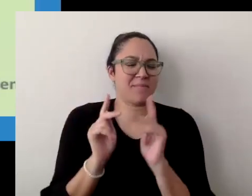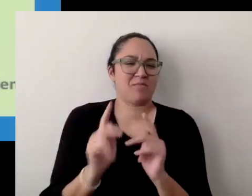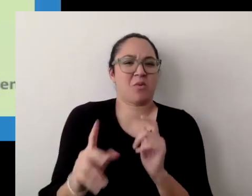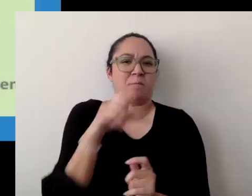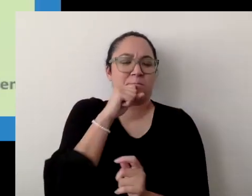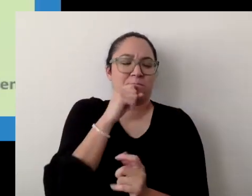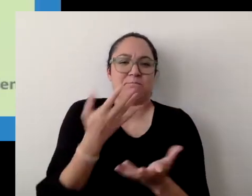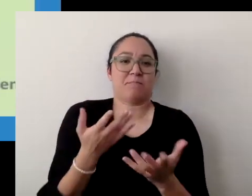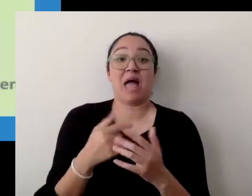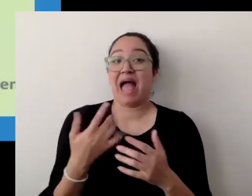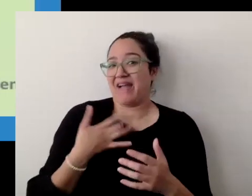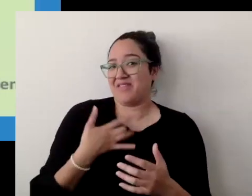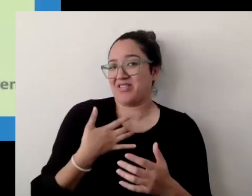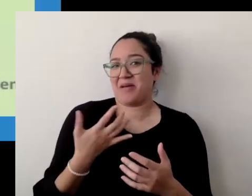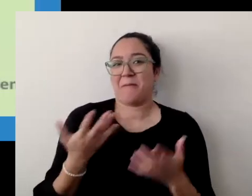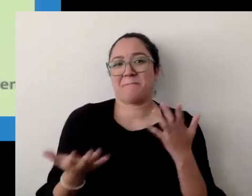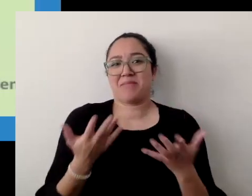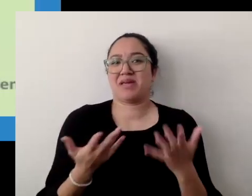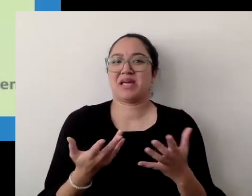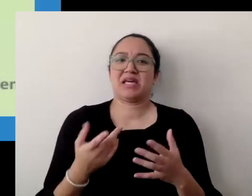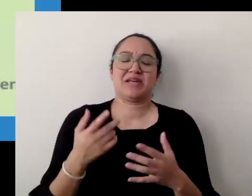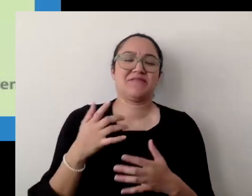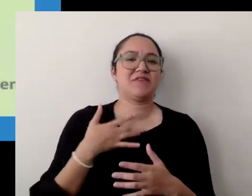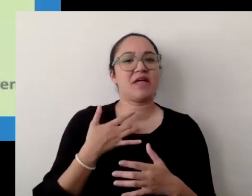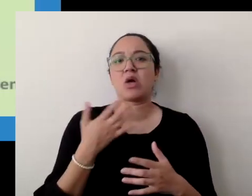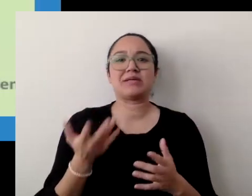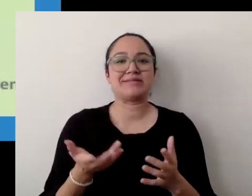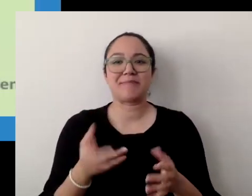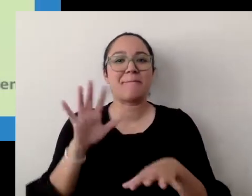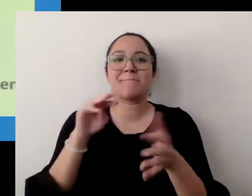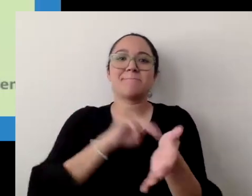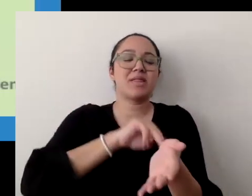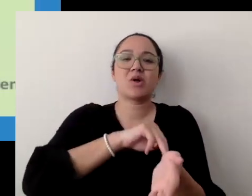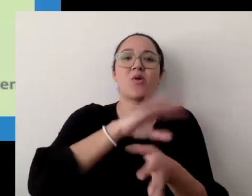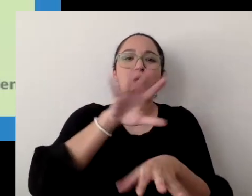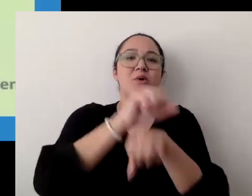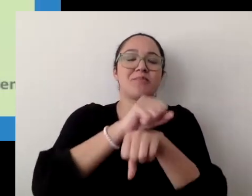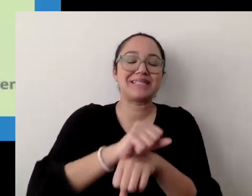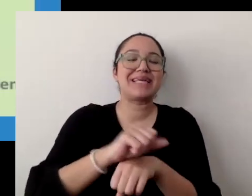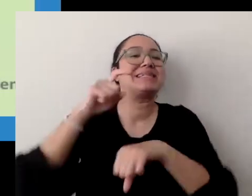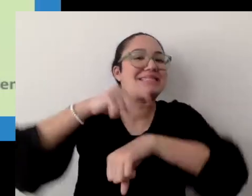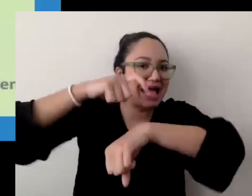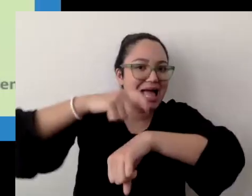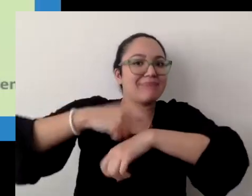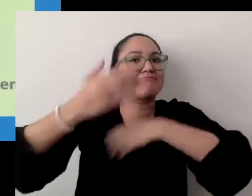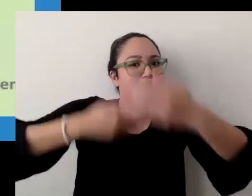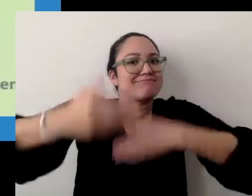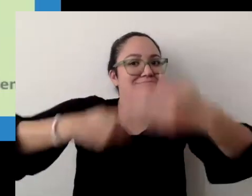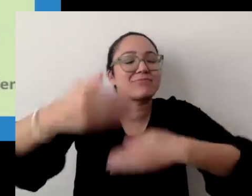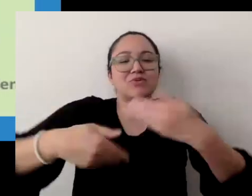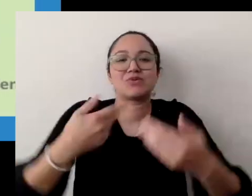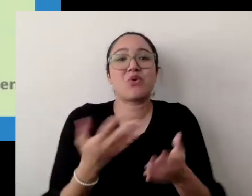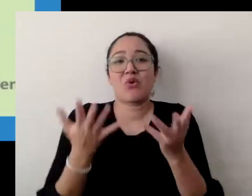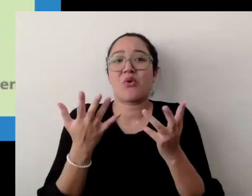My feeling is it's probably just a practical issue. They know that medical appointments are time sensitive. And so they want